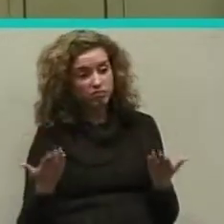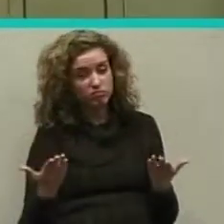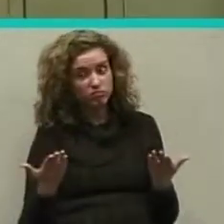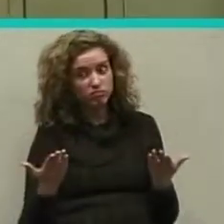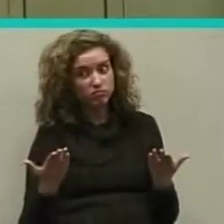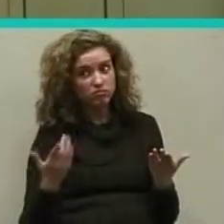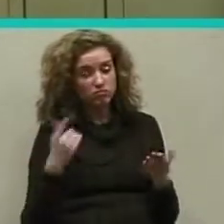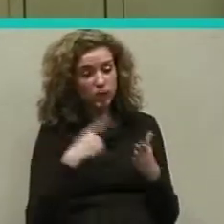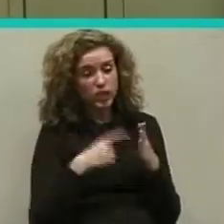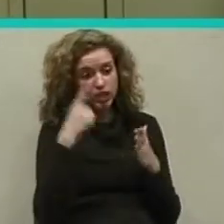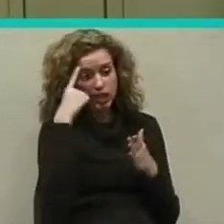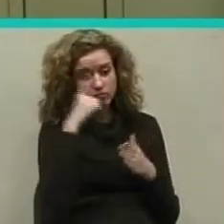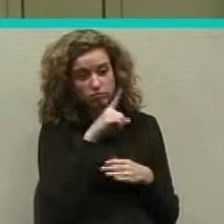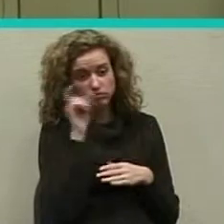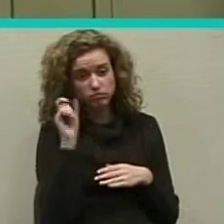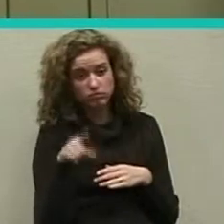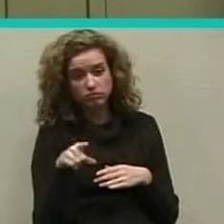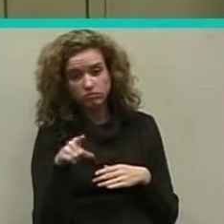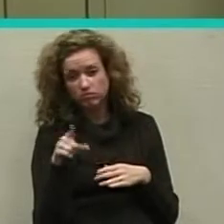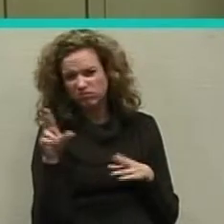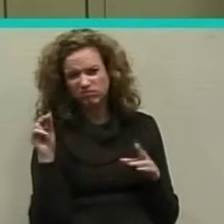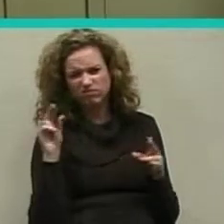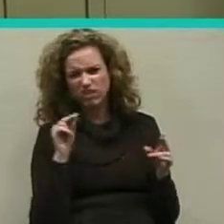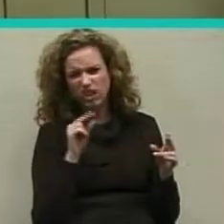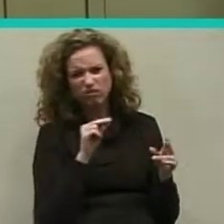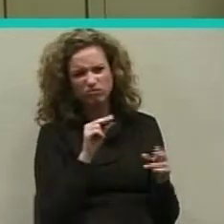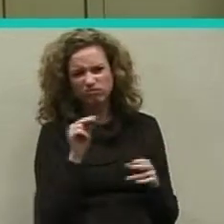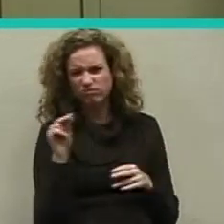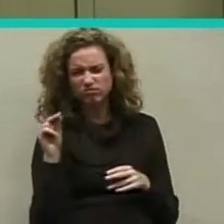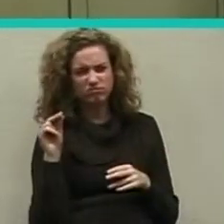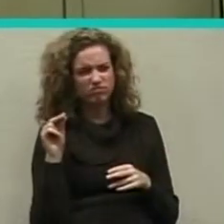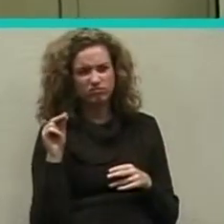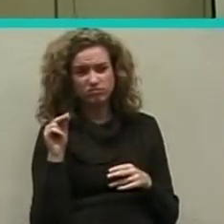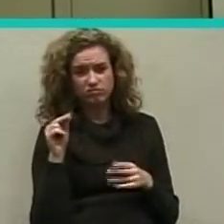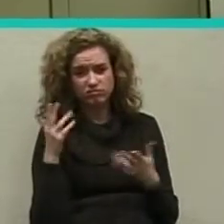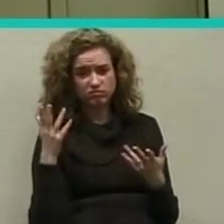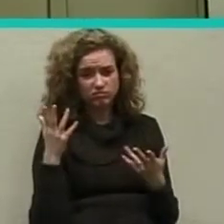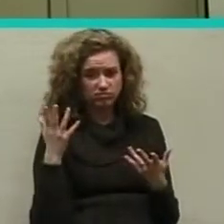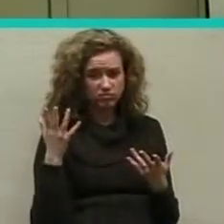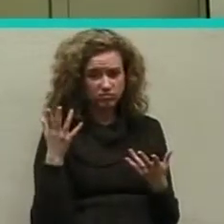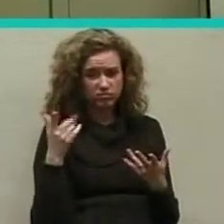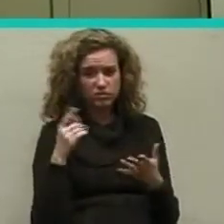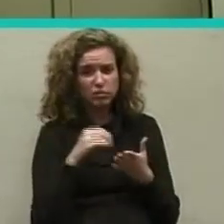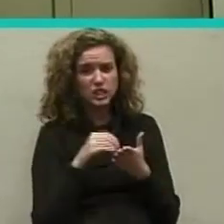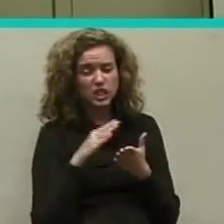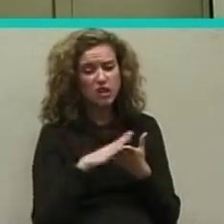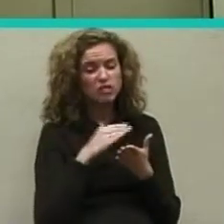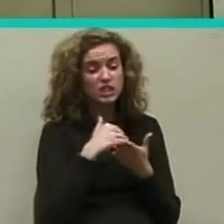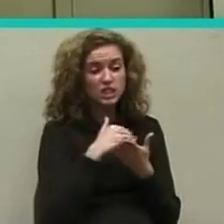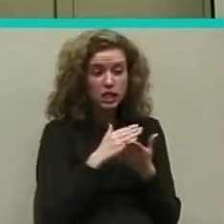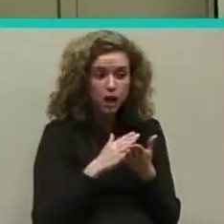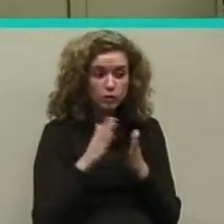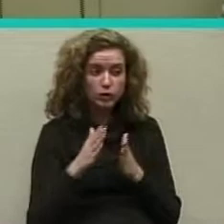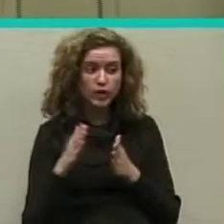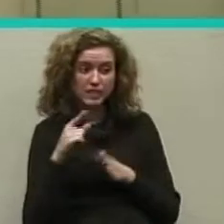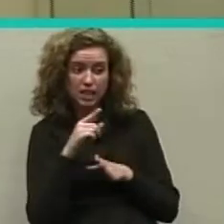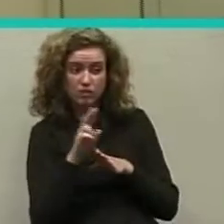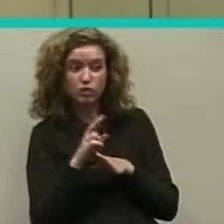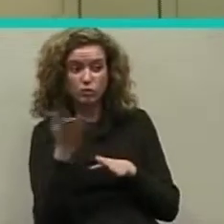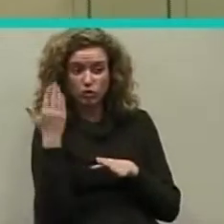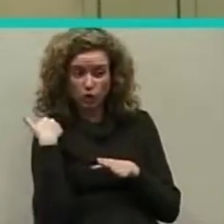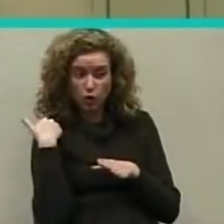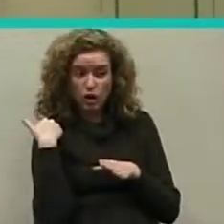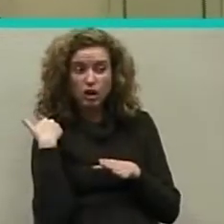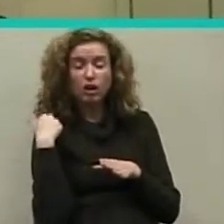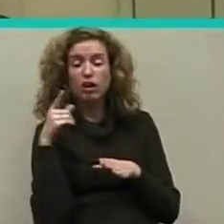What do people think? Yes, no? Anybody care? They've been putting some strategies that they've been using. Yeah, they did a